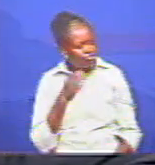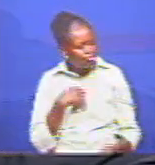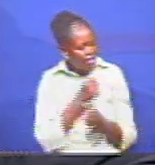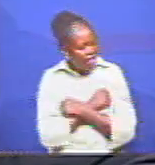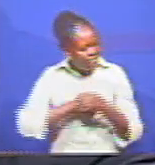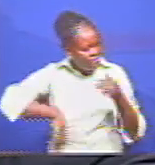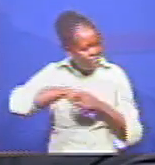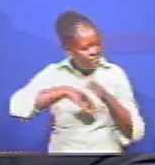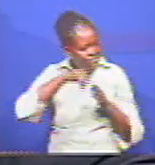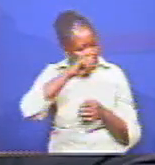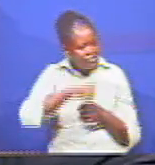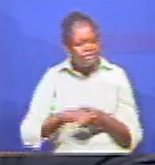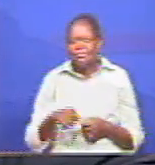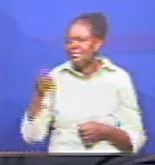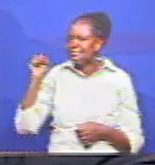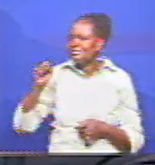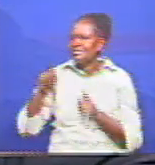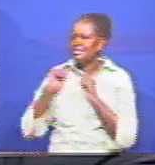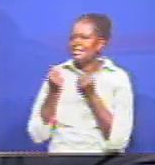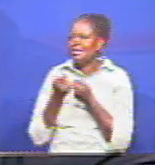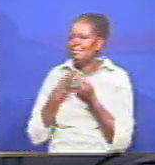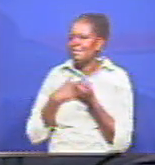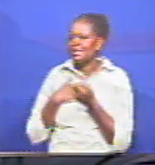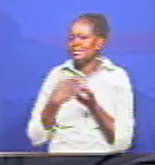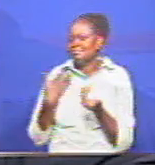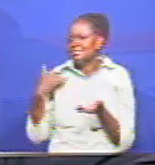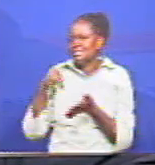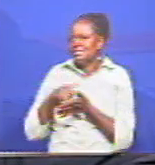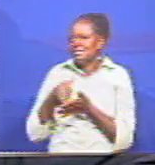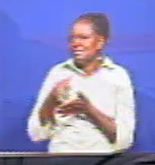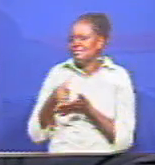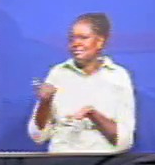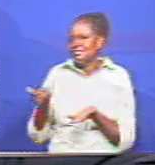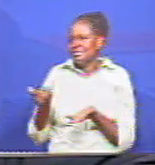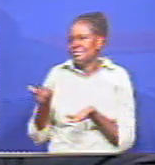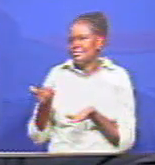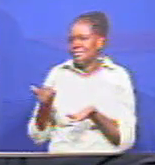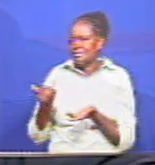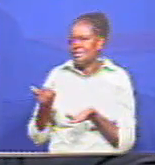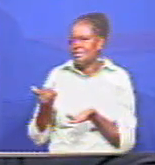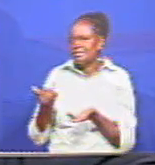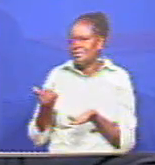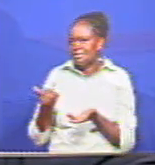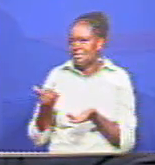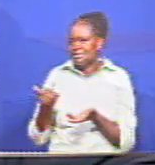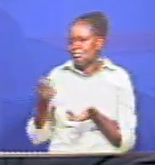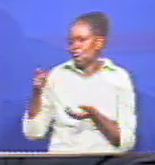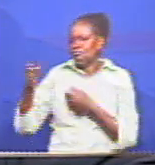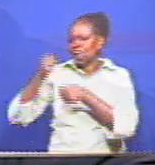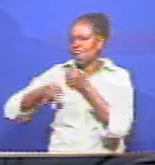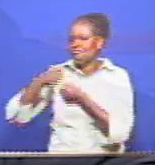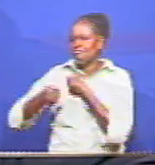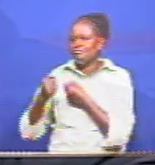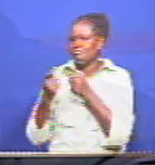see, it is my team. Yes. So I'm engaging also to that activity. Yes.